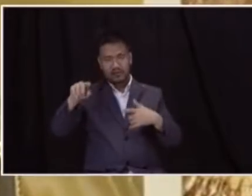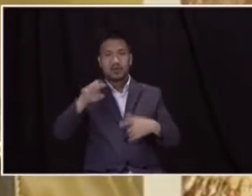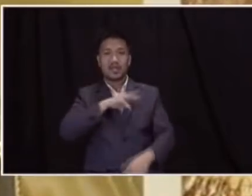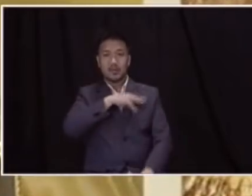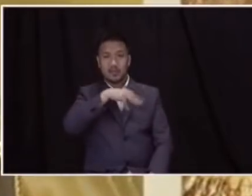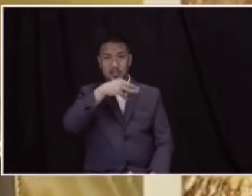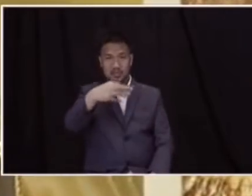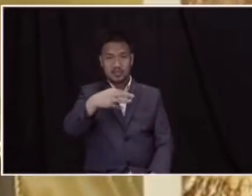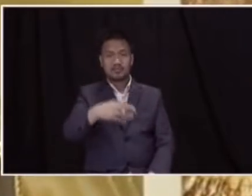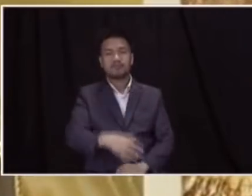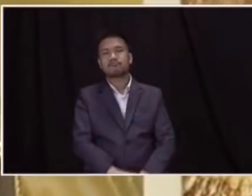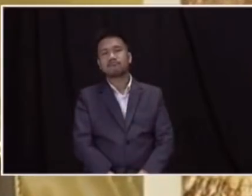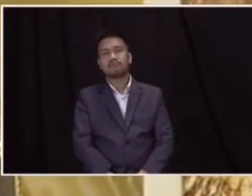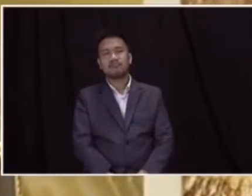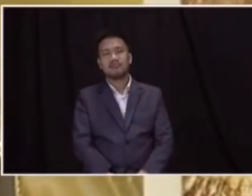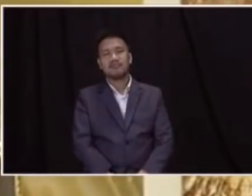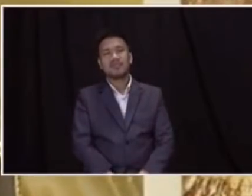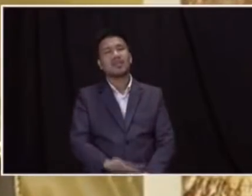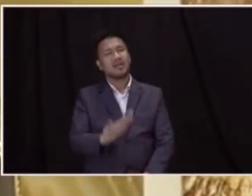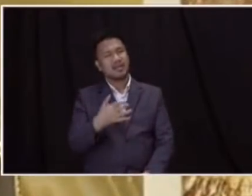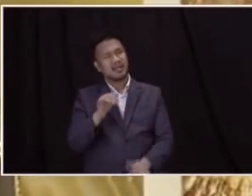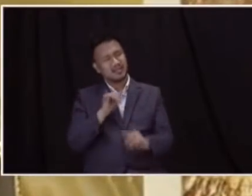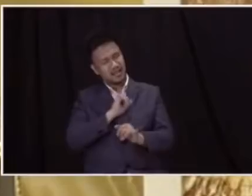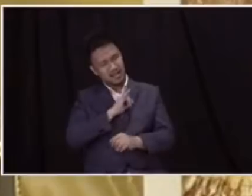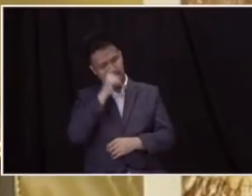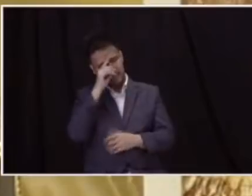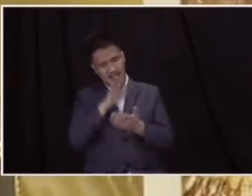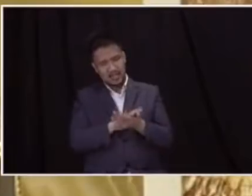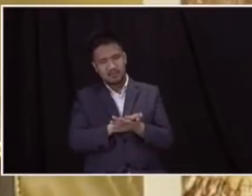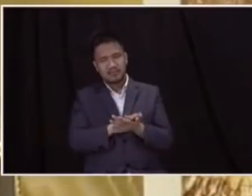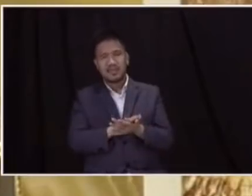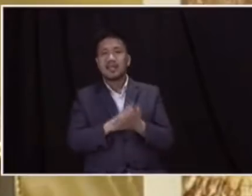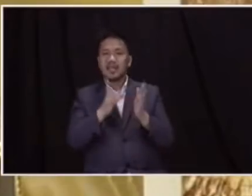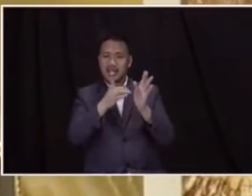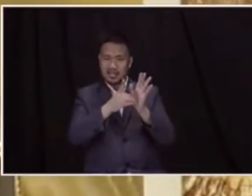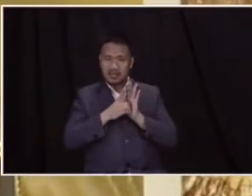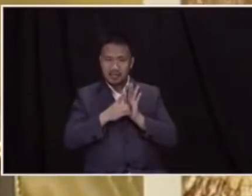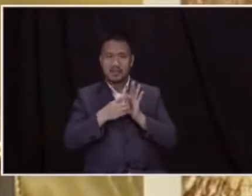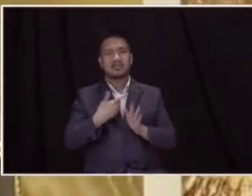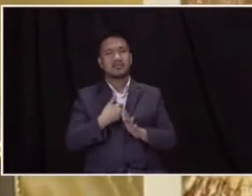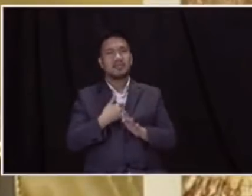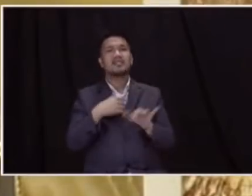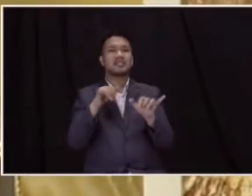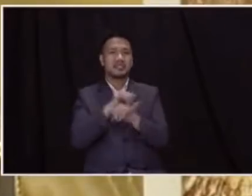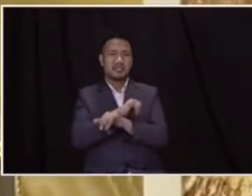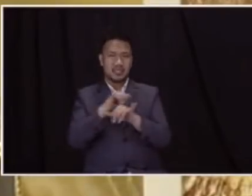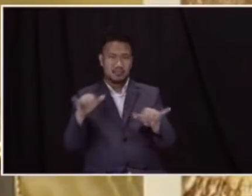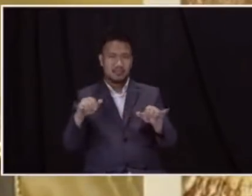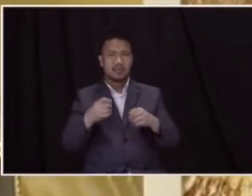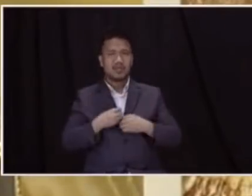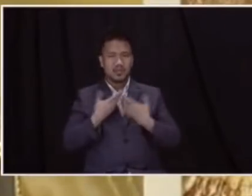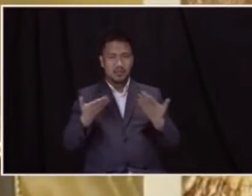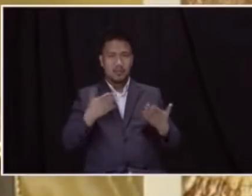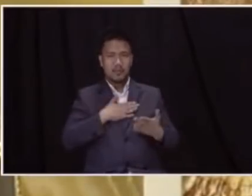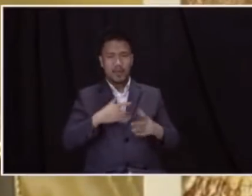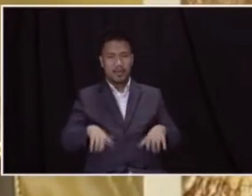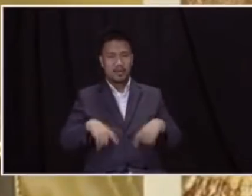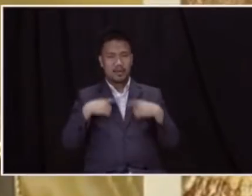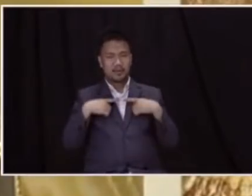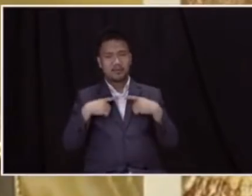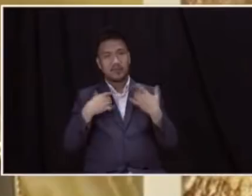mission. I believe it also demands nothing less of me. I am